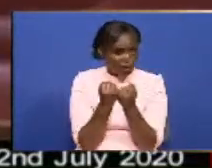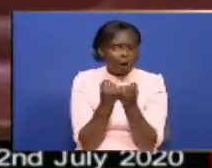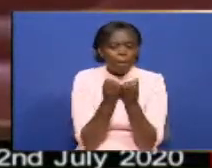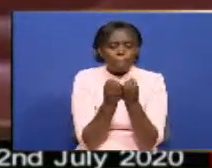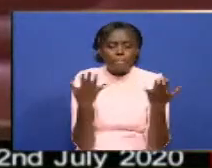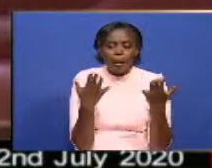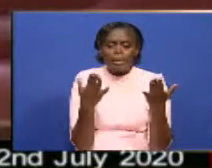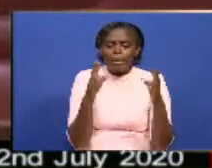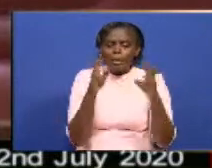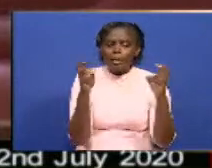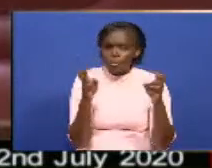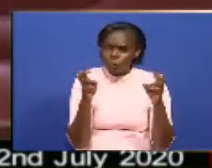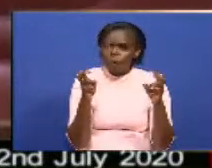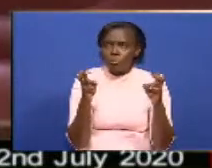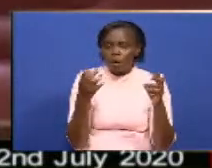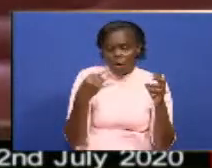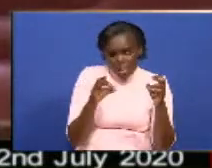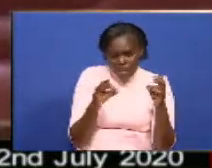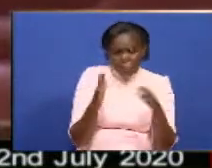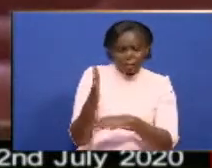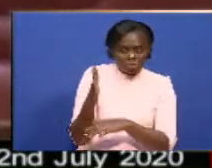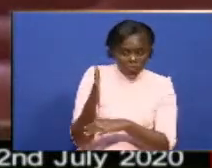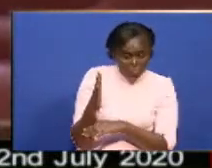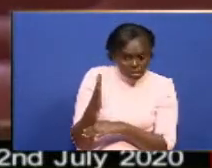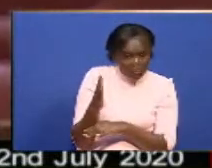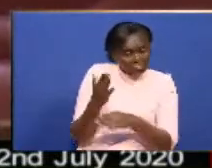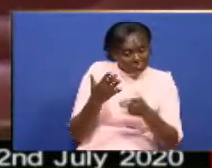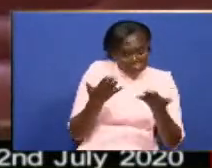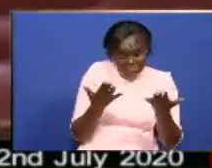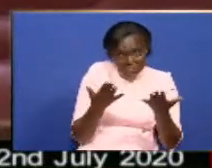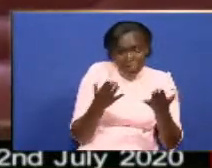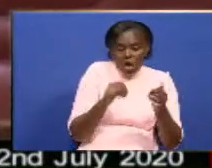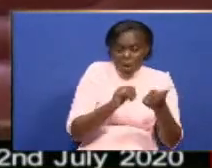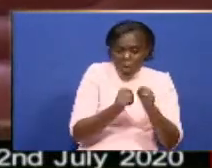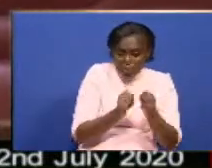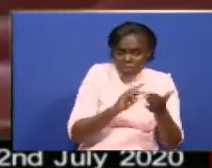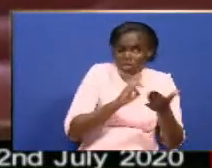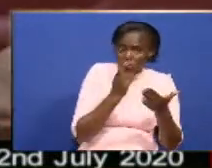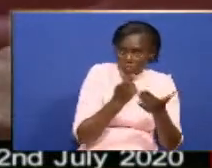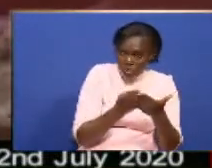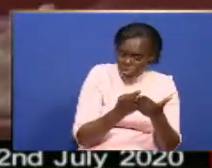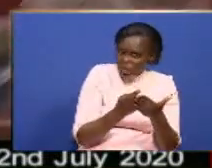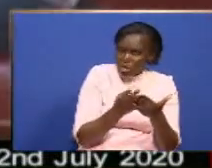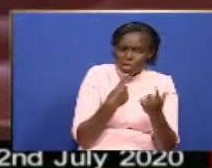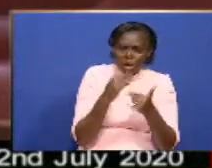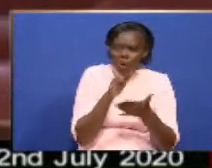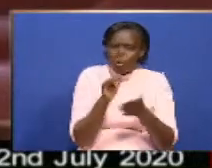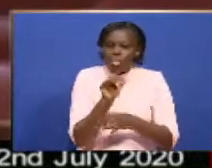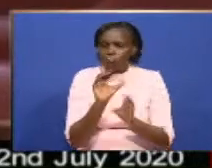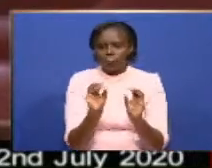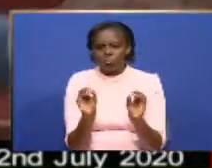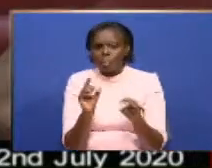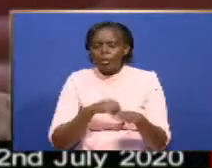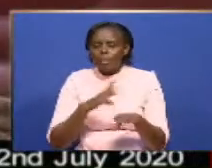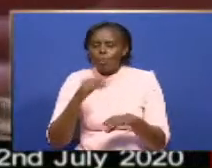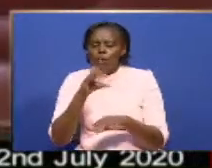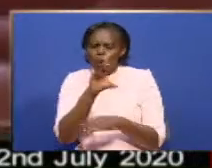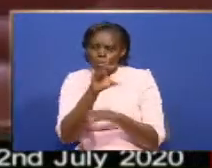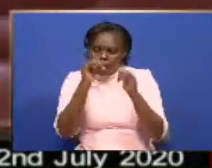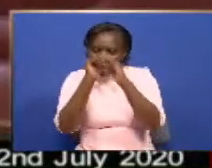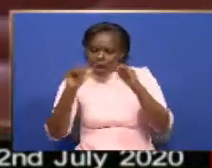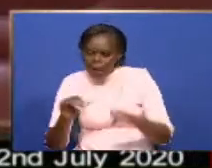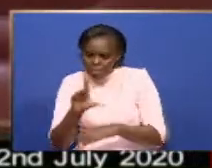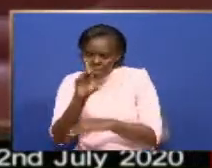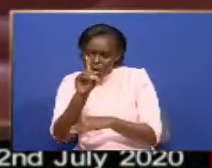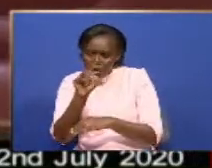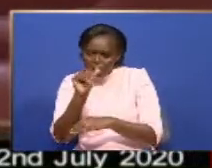of the issues, whether it is insecurity, whether it is competition for resources, we will not be talking about. When you go to Dadaab, there